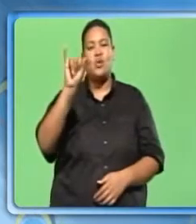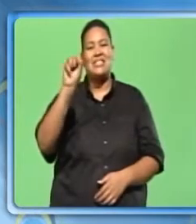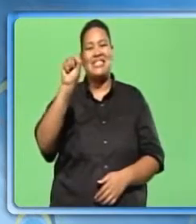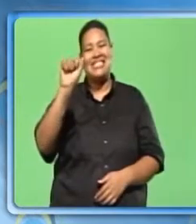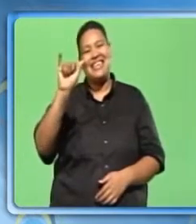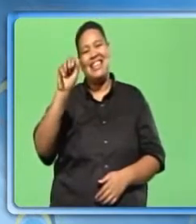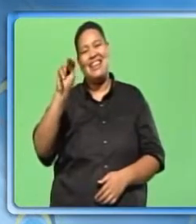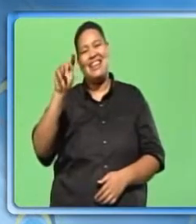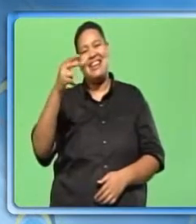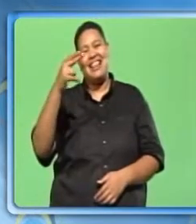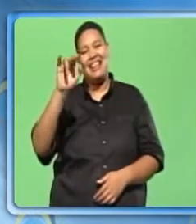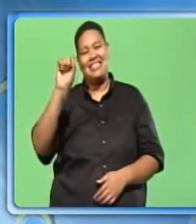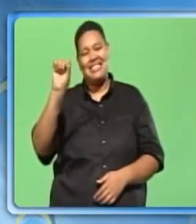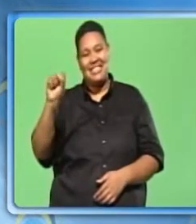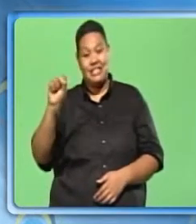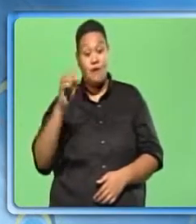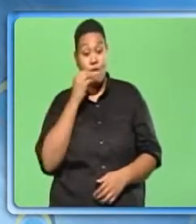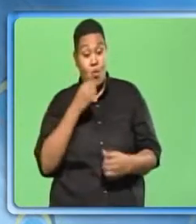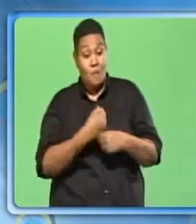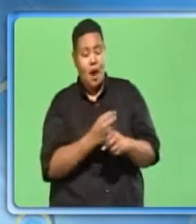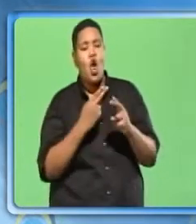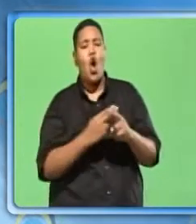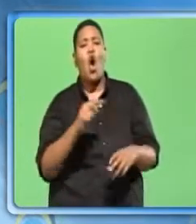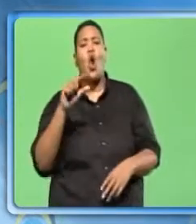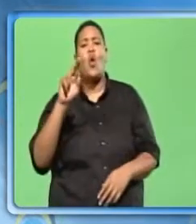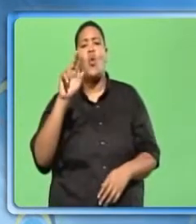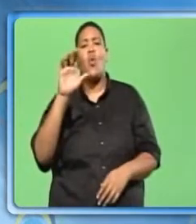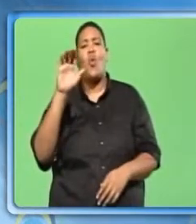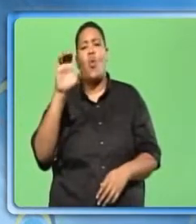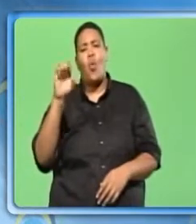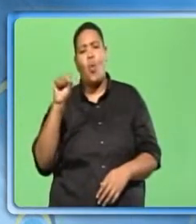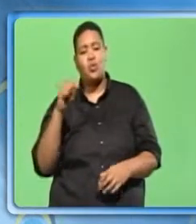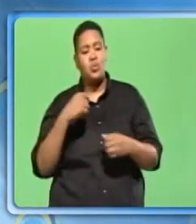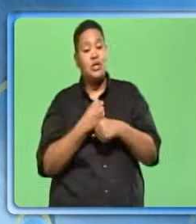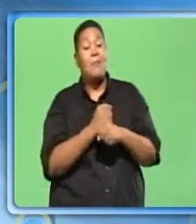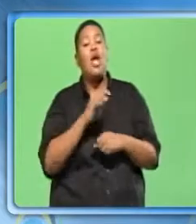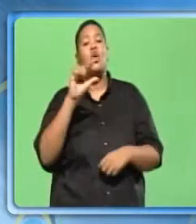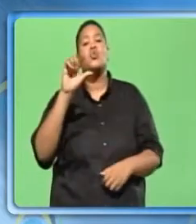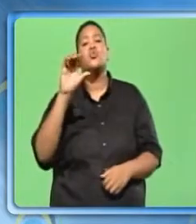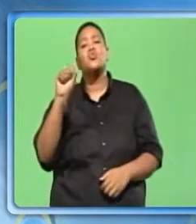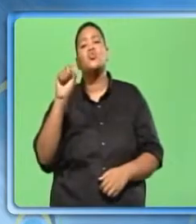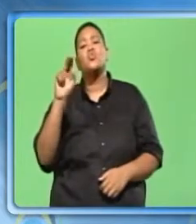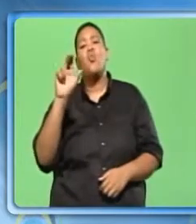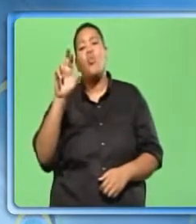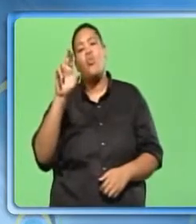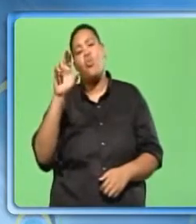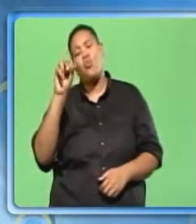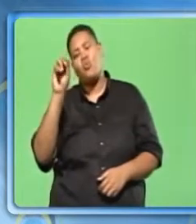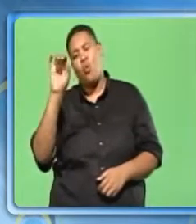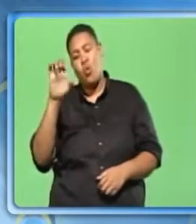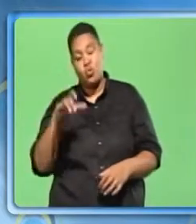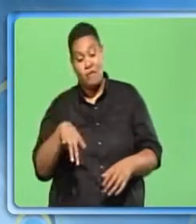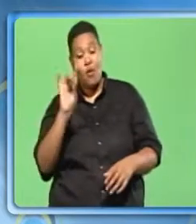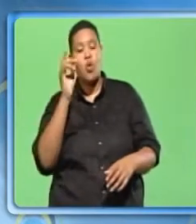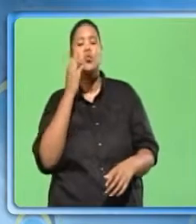can be converted into different substances such as sucrose, which can be found in sugarcane and sweet